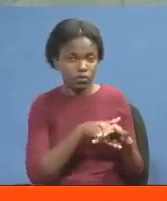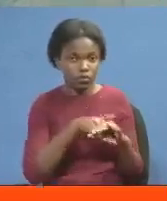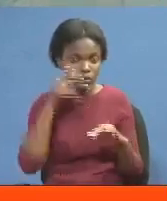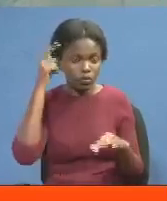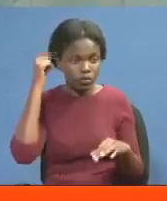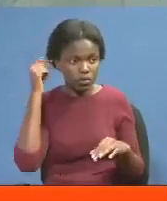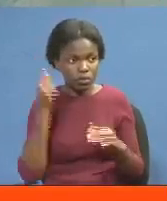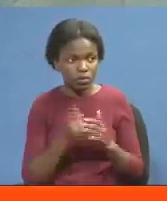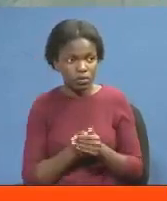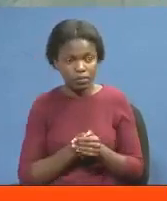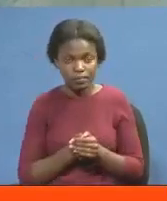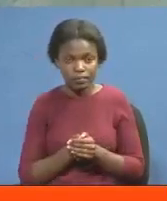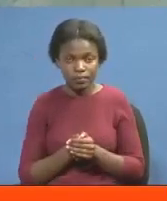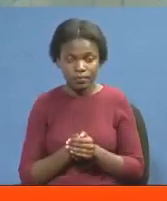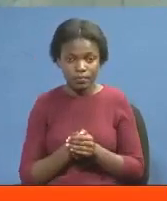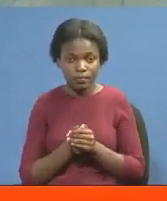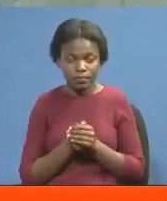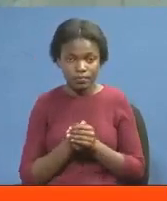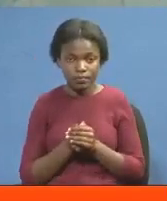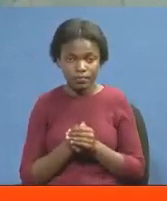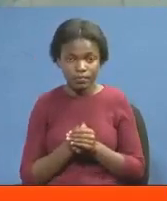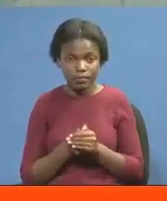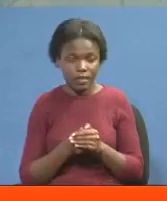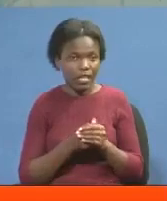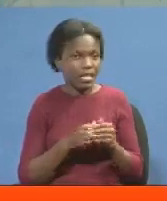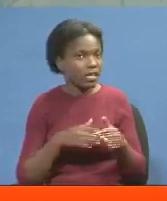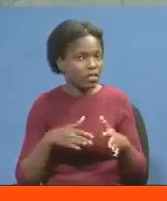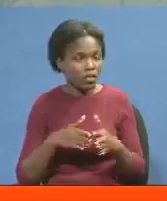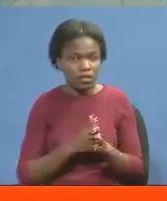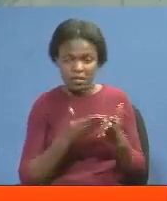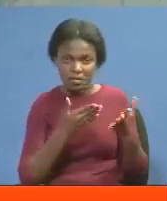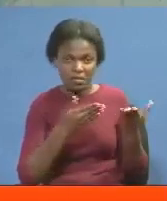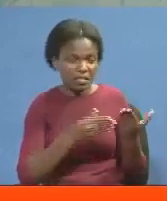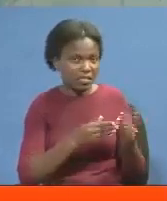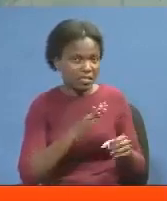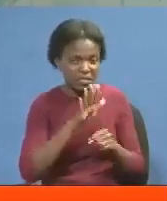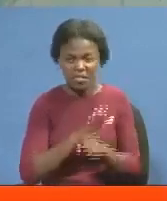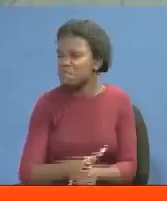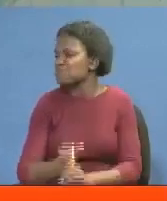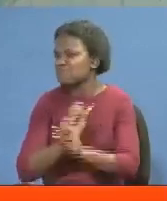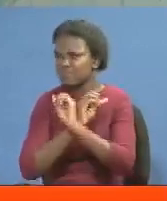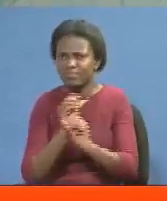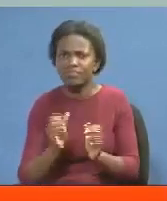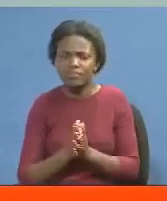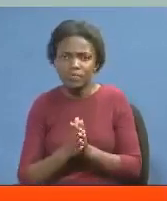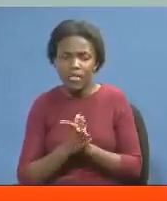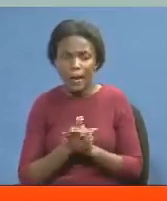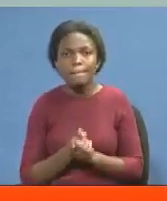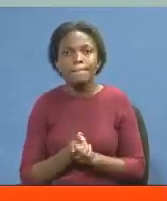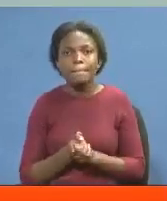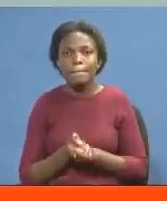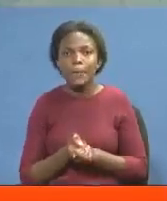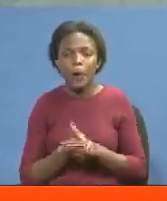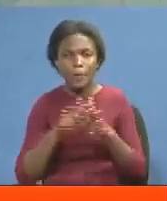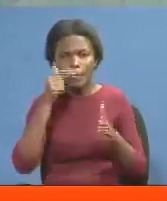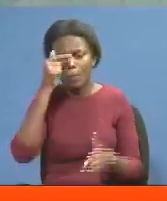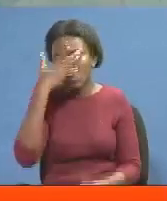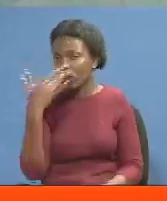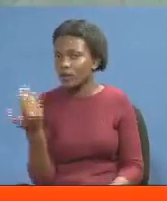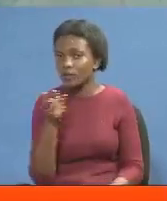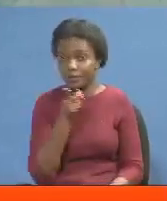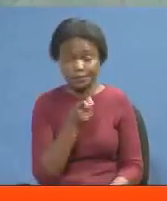Kenyans. Anybody with a Kenyan passport, move to that line. And I felt like, you know, moving my shoulders and saying, hey, man, I'm home. Because this is the